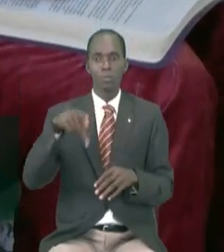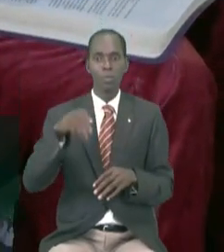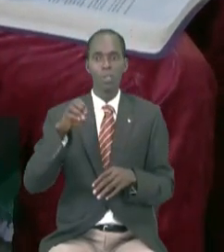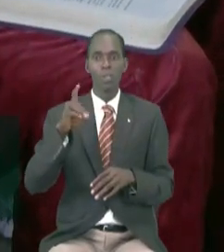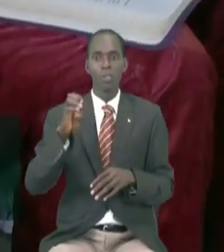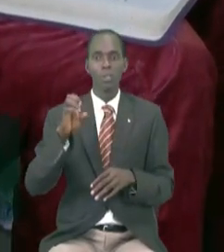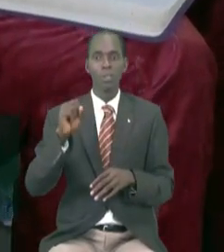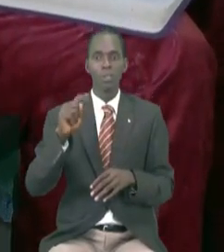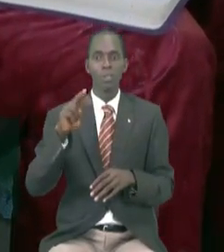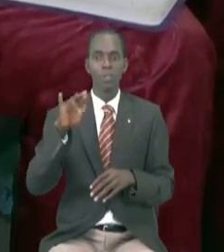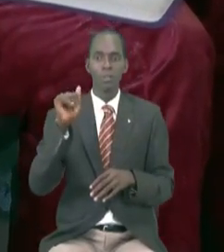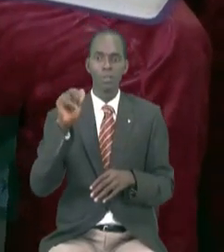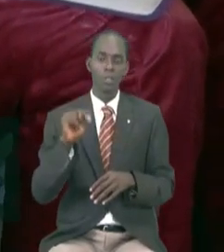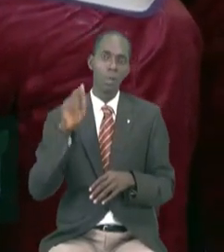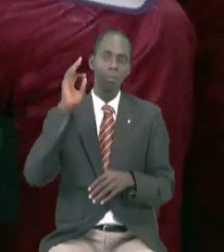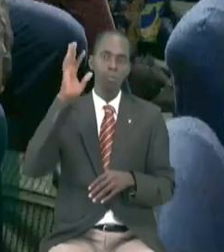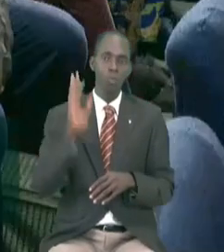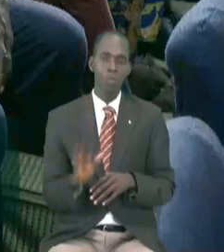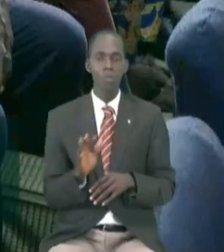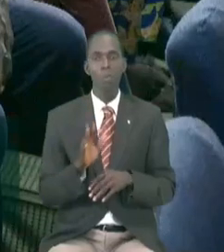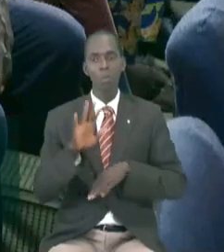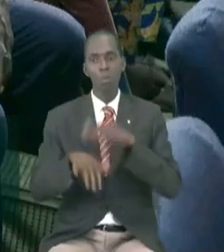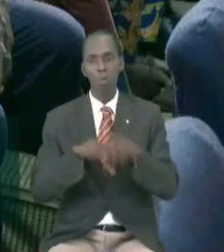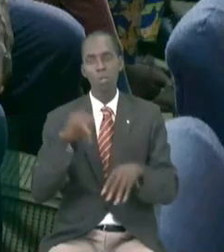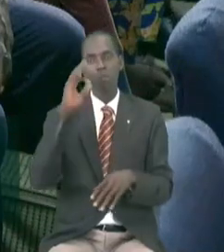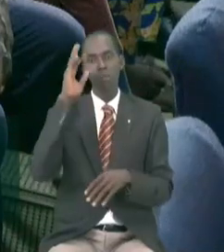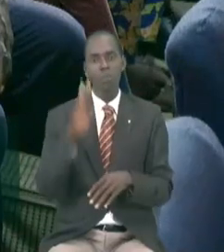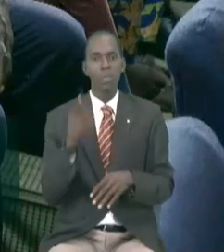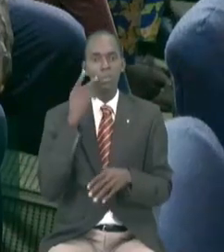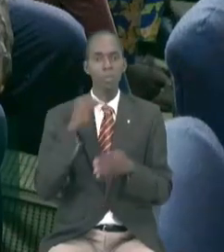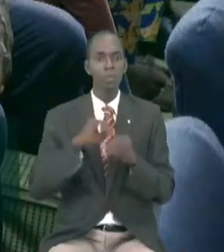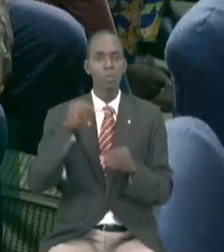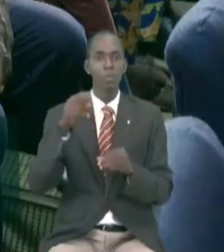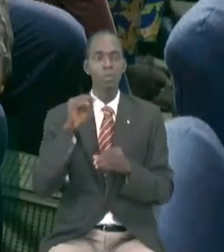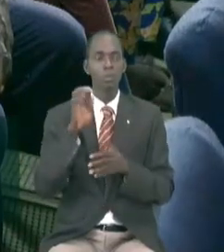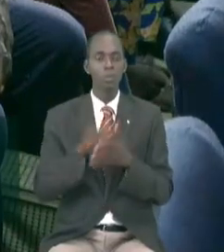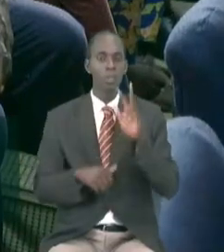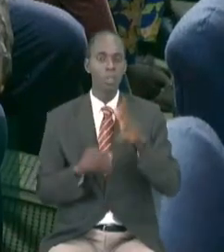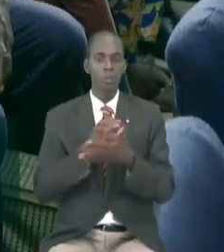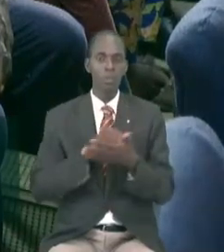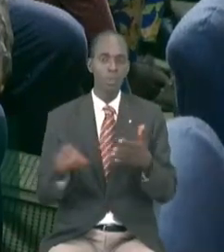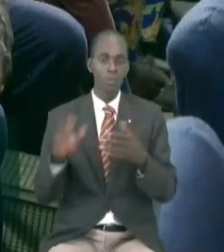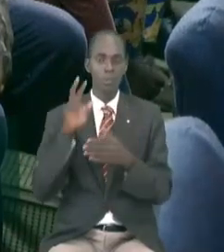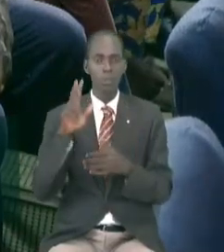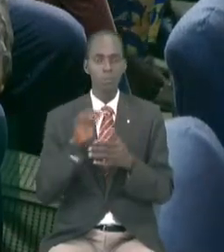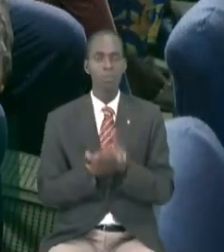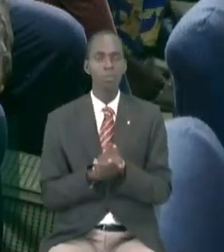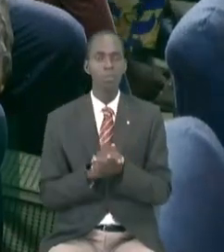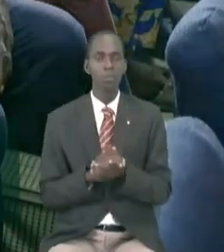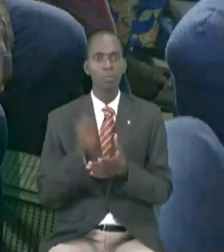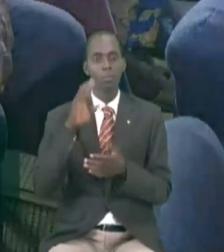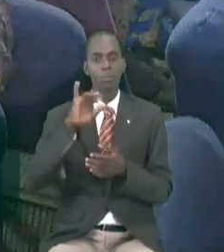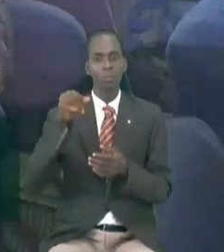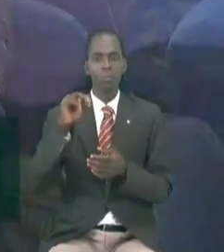3, so Jonah arose and he went unto Nineveh according to the word of the Lord.